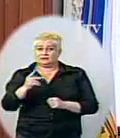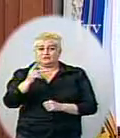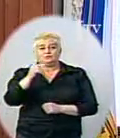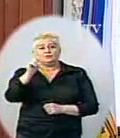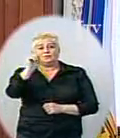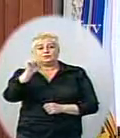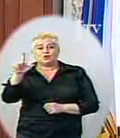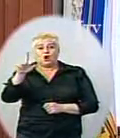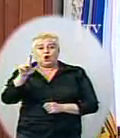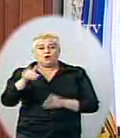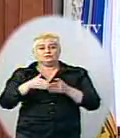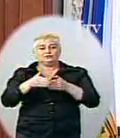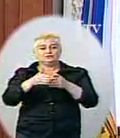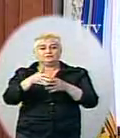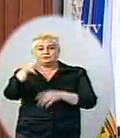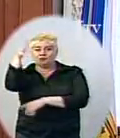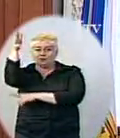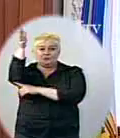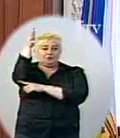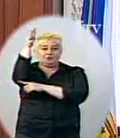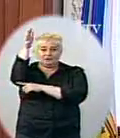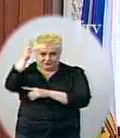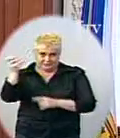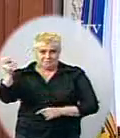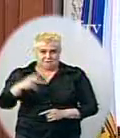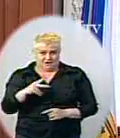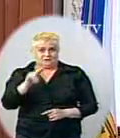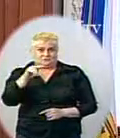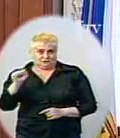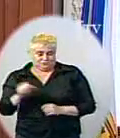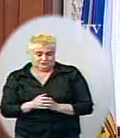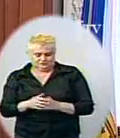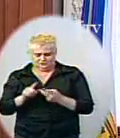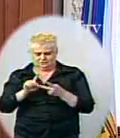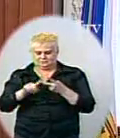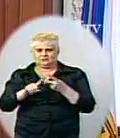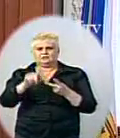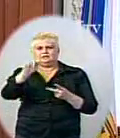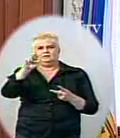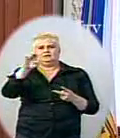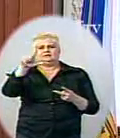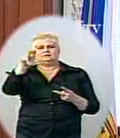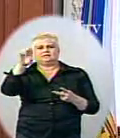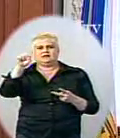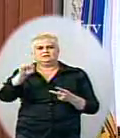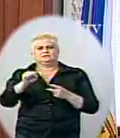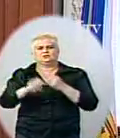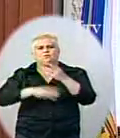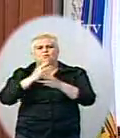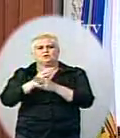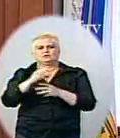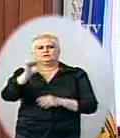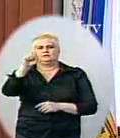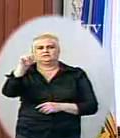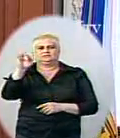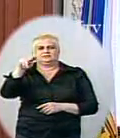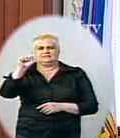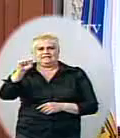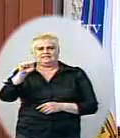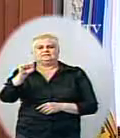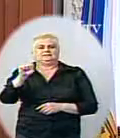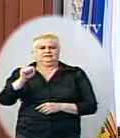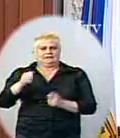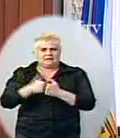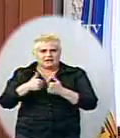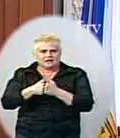ships to Nova Scotian ports, the TELUS World Skins Game, the Celtic Colors International